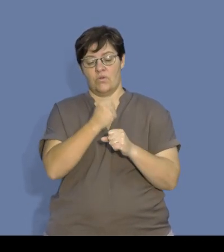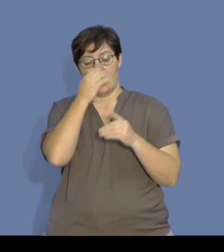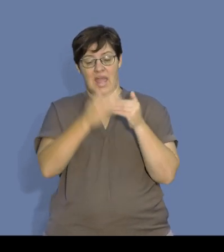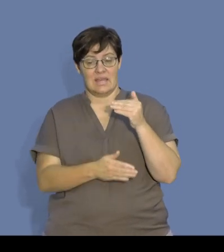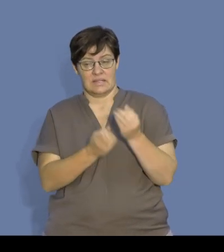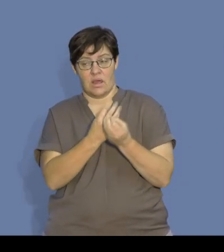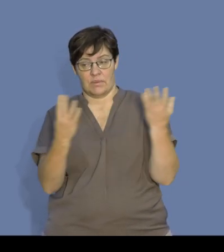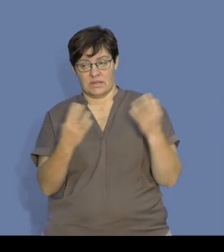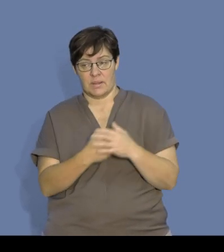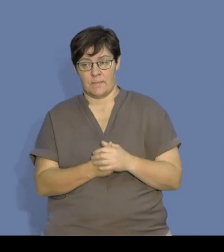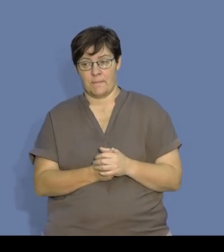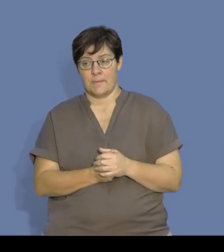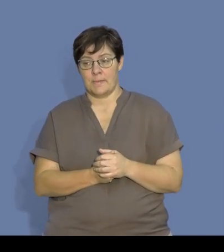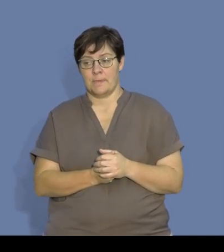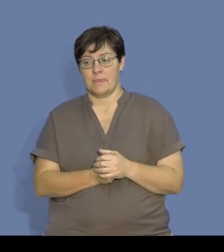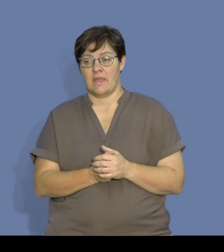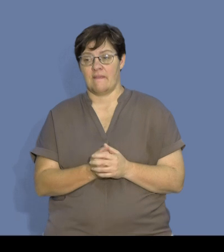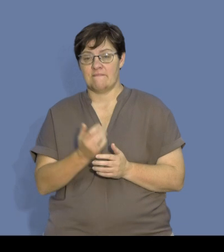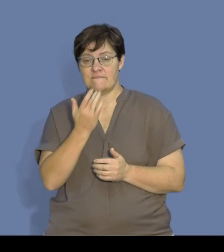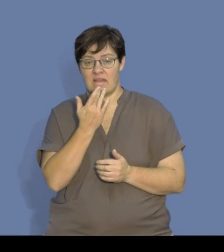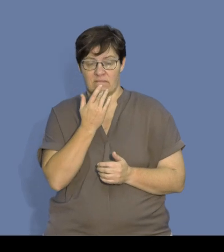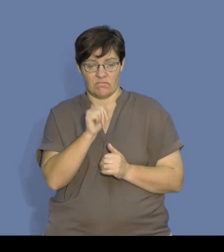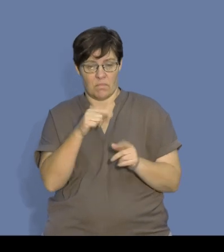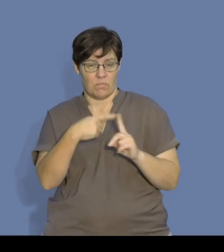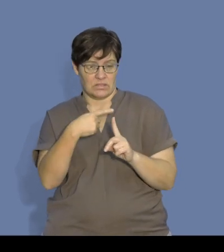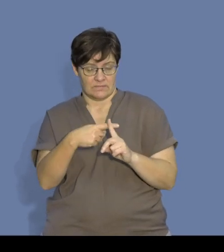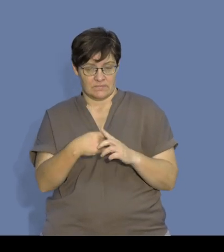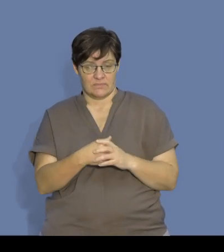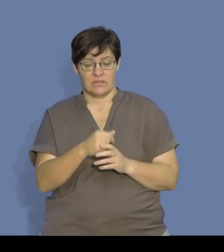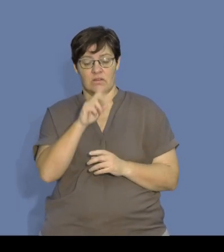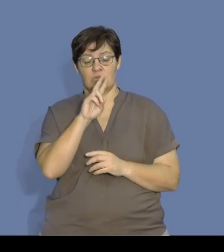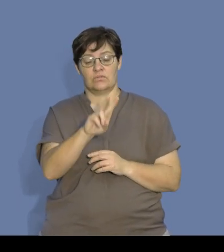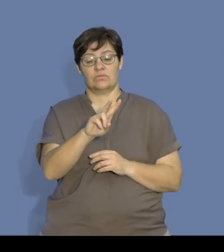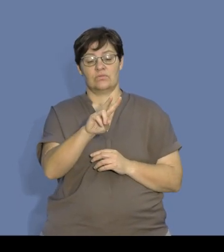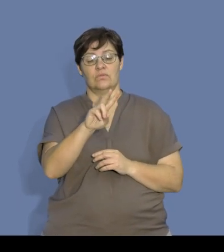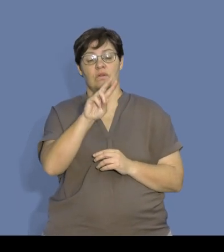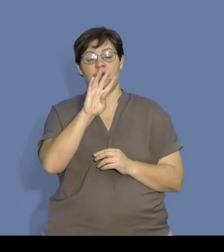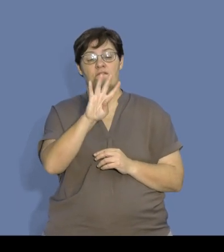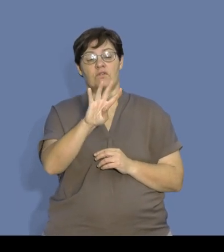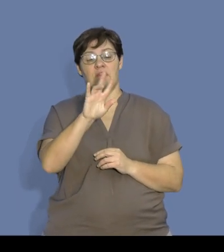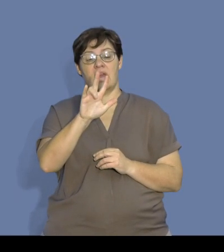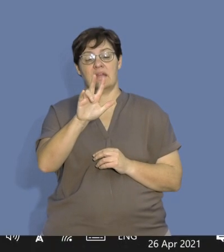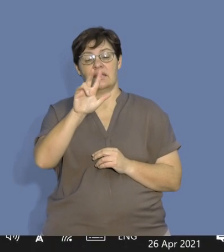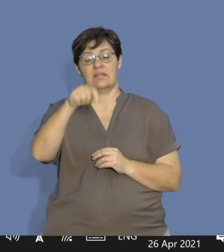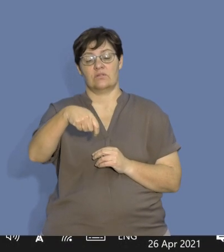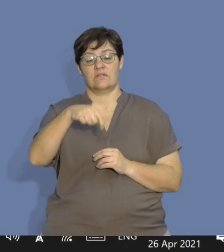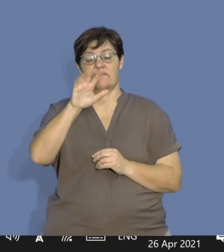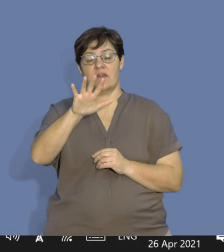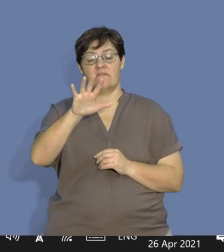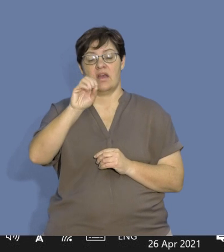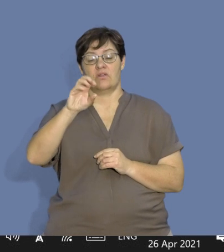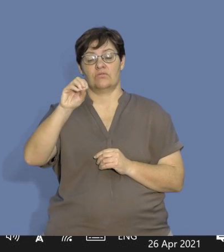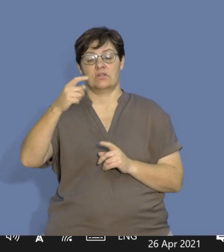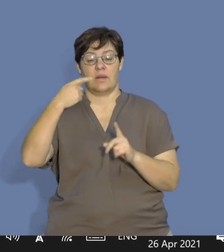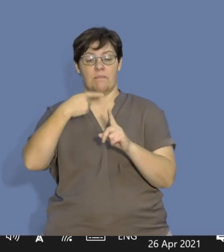her balance at the end of the year, right, she's got a favorable balance of